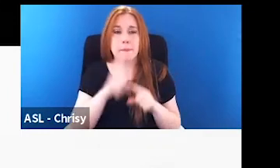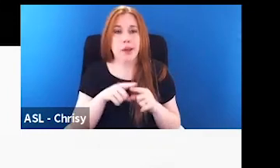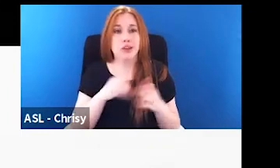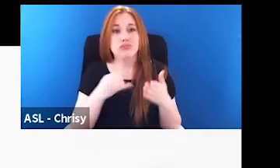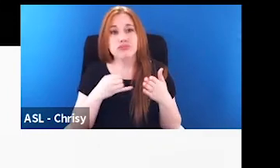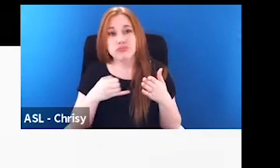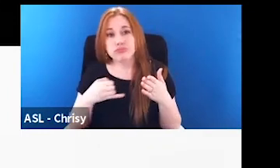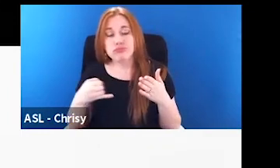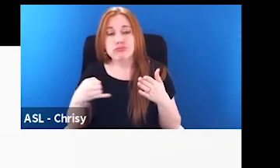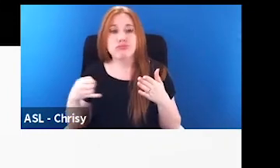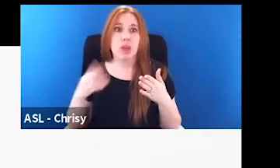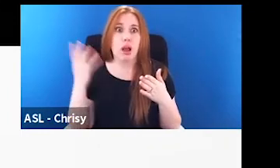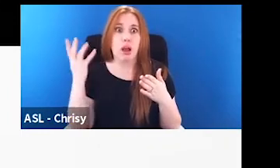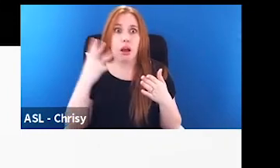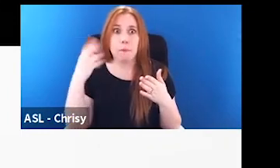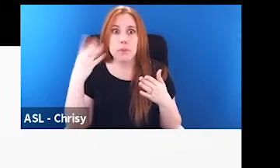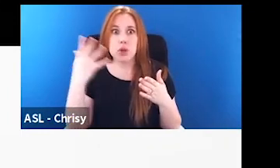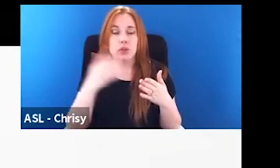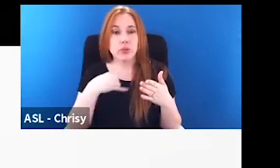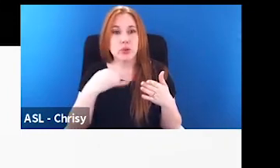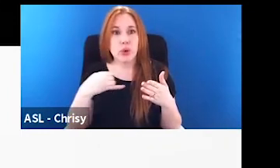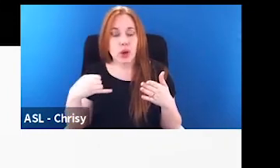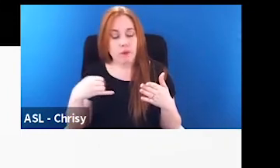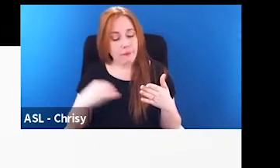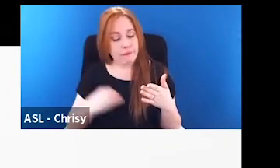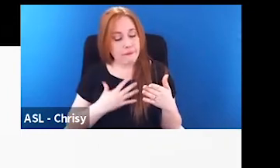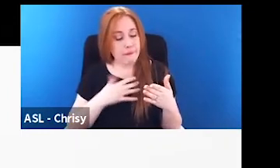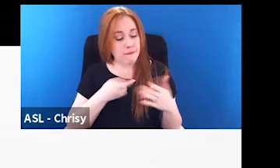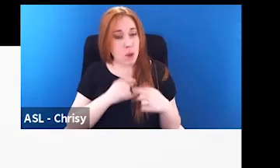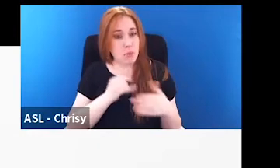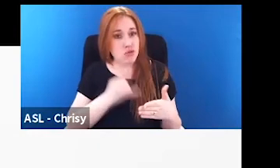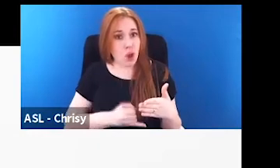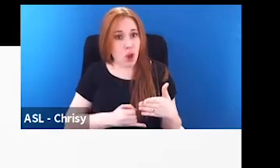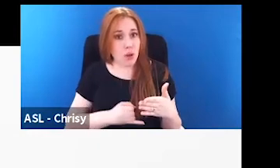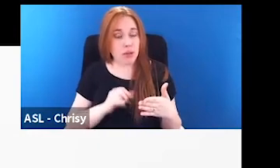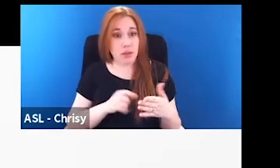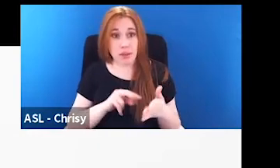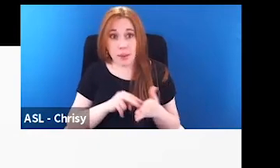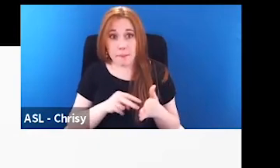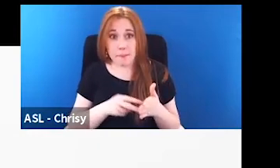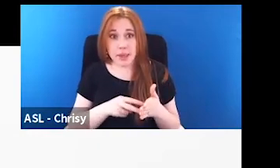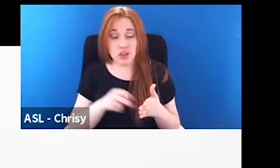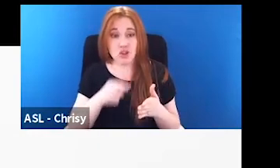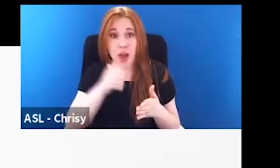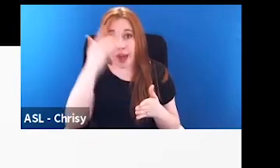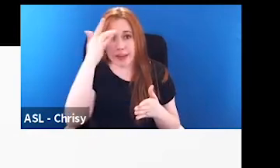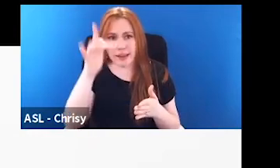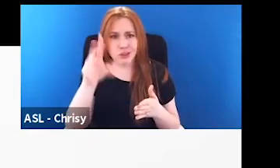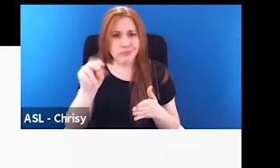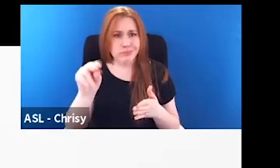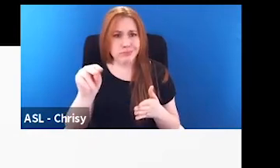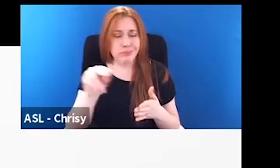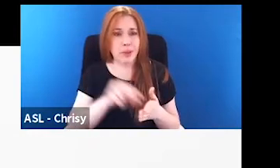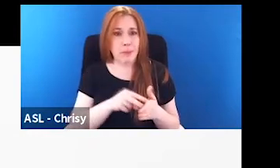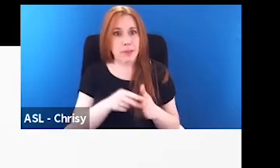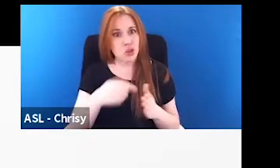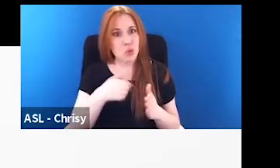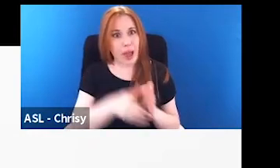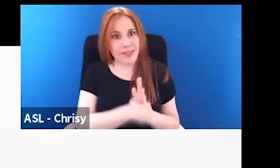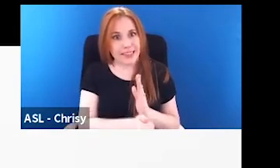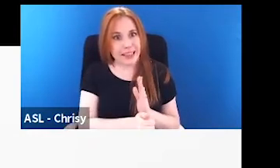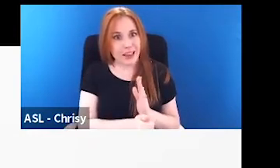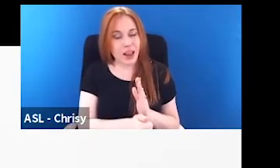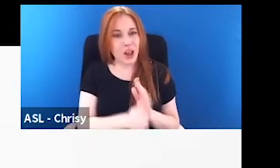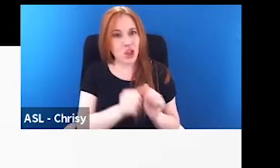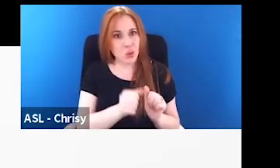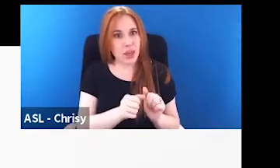drawing amazing stuff, and that's what really inspires you, that doesn't mean you're not intelligent. It means you have a skill that can go down a